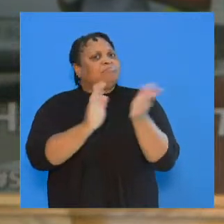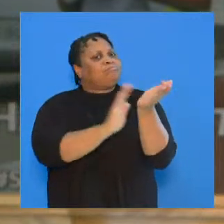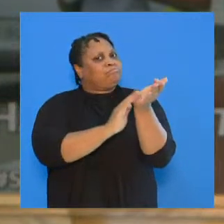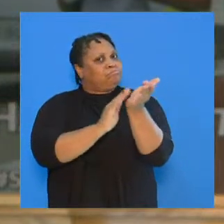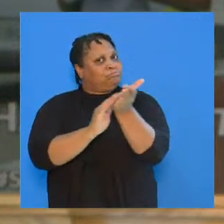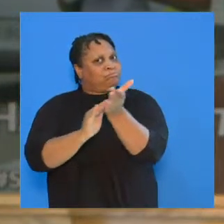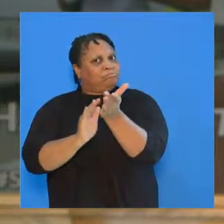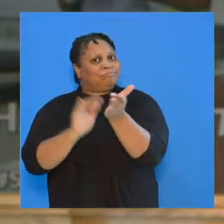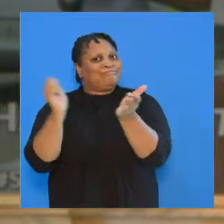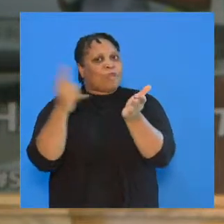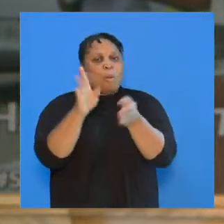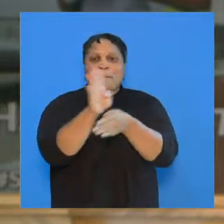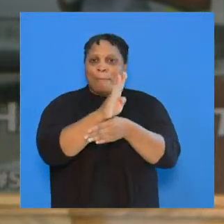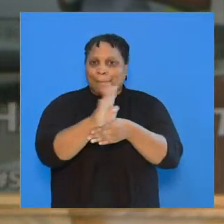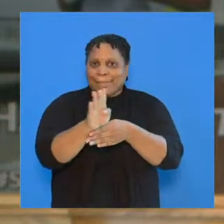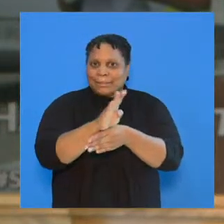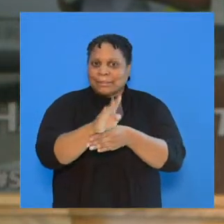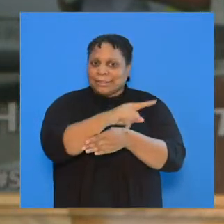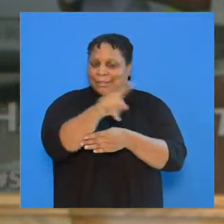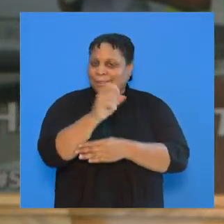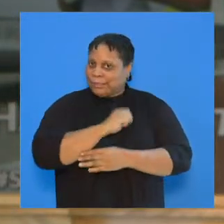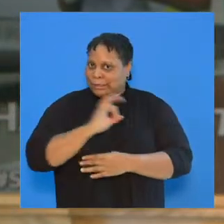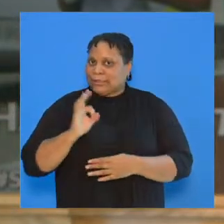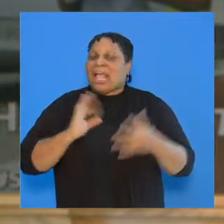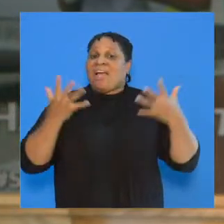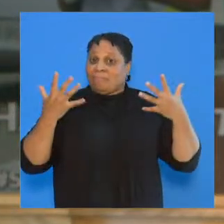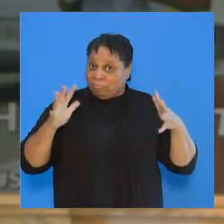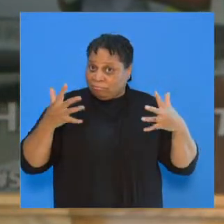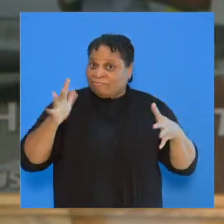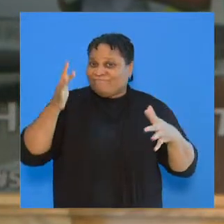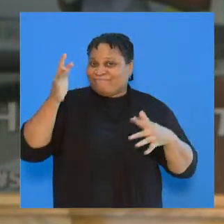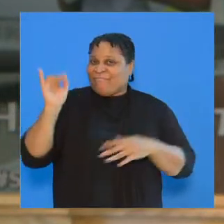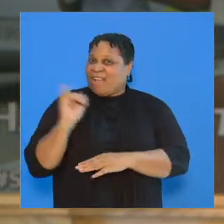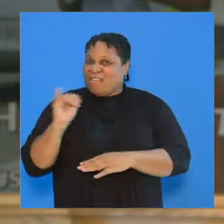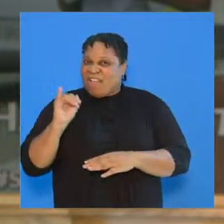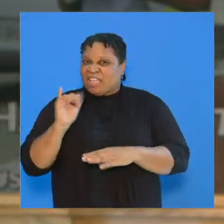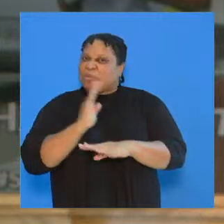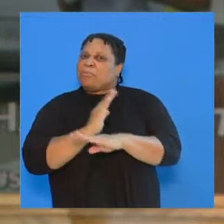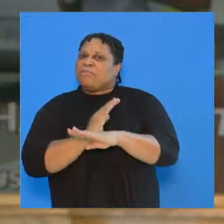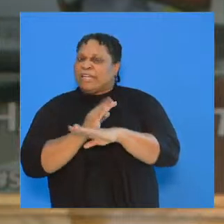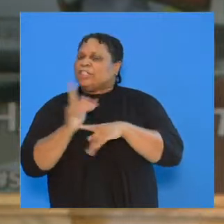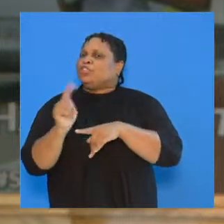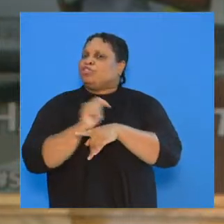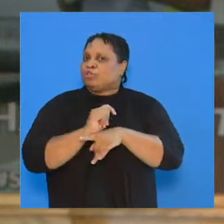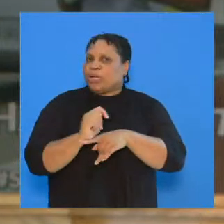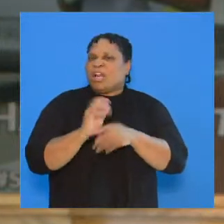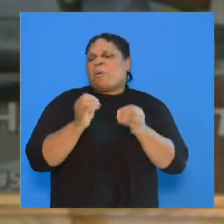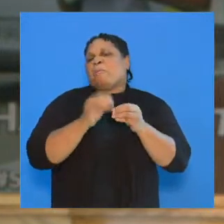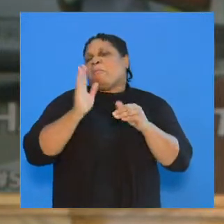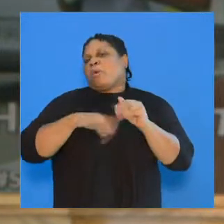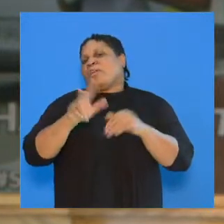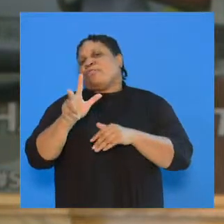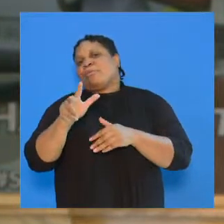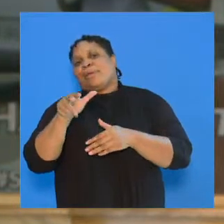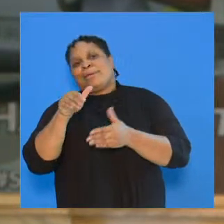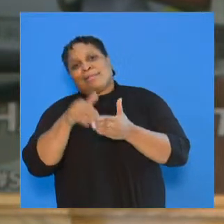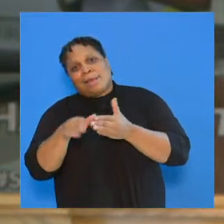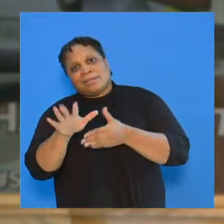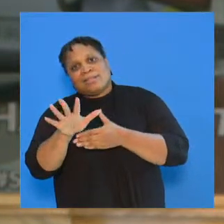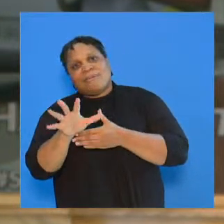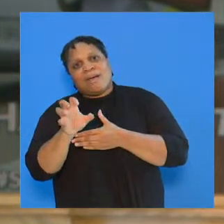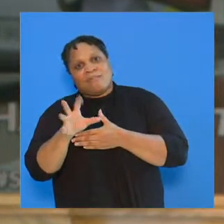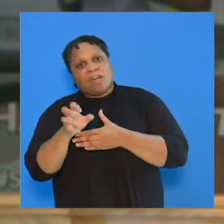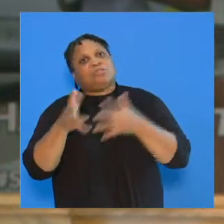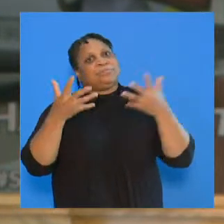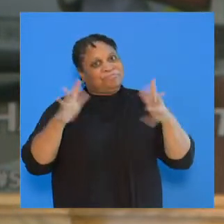those businesses that have had their employees complete the Infection Prevention Control training. More than 3,500 individuals have